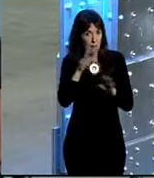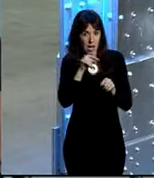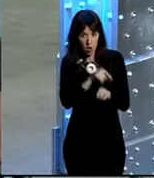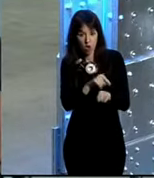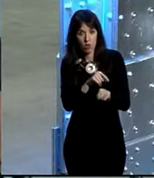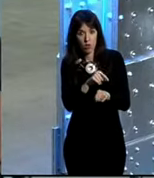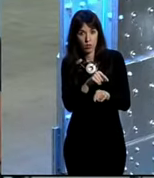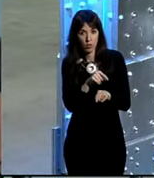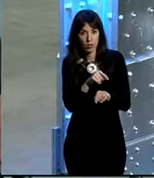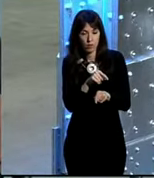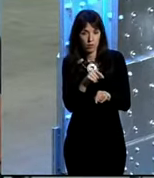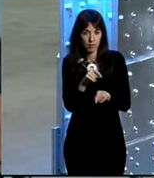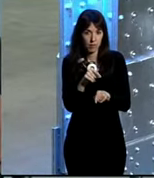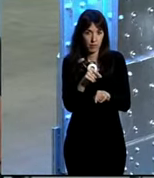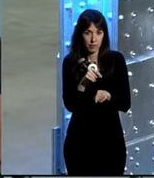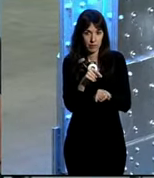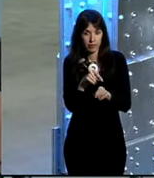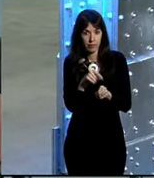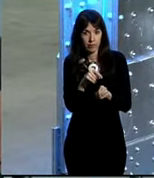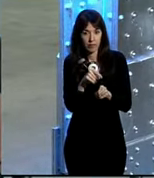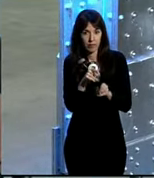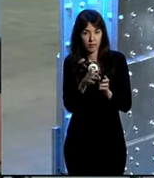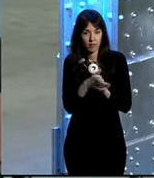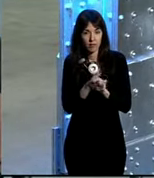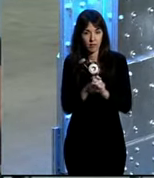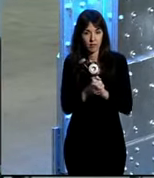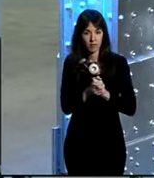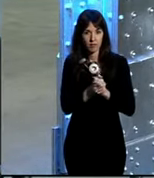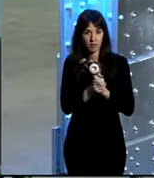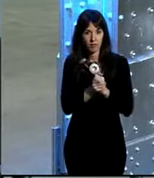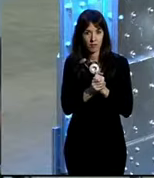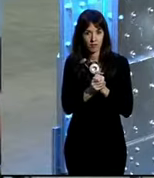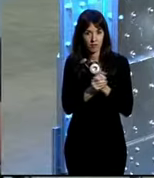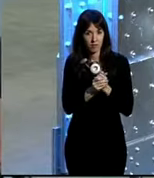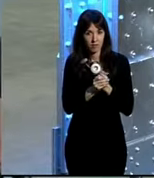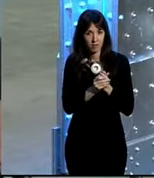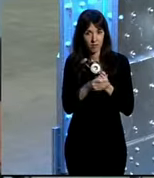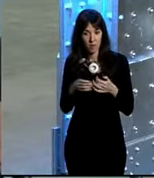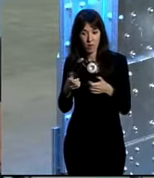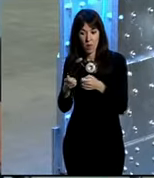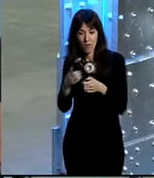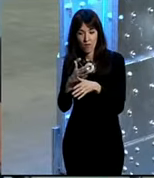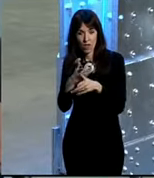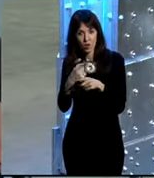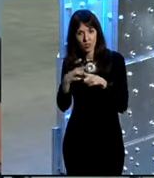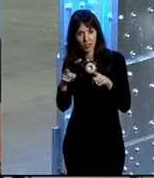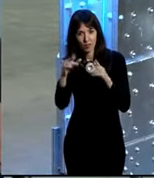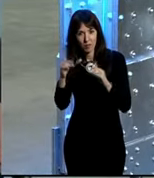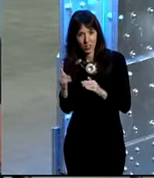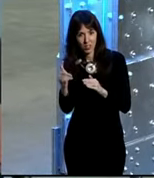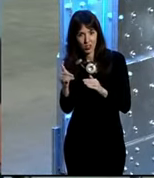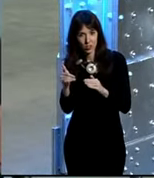you've got your showrunner there, and in gaming, the writer is right down there. But yeah, it